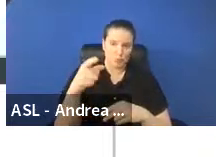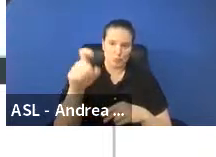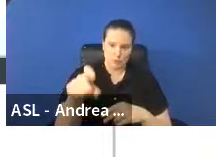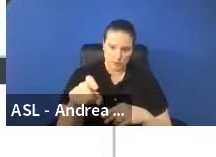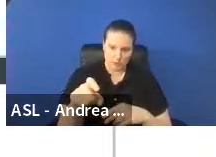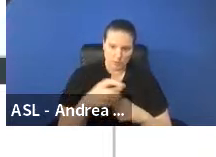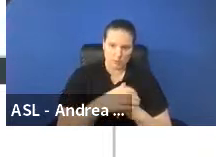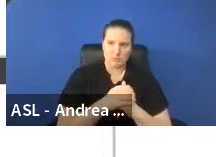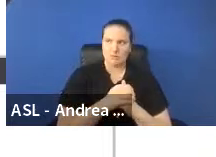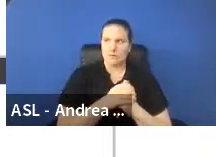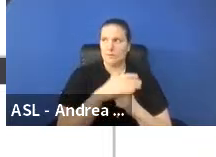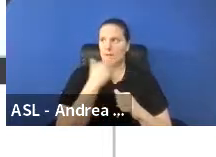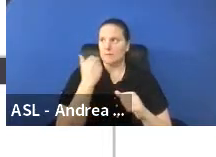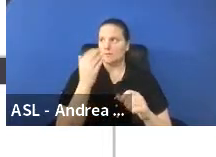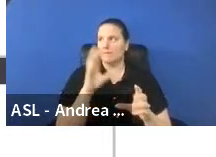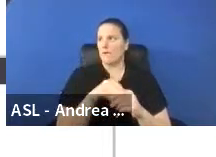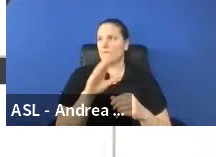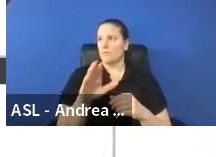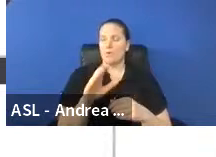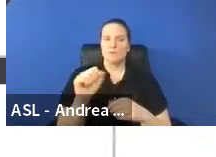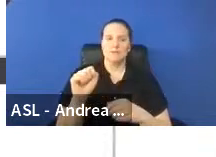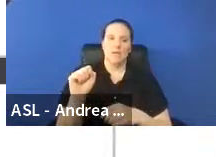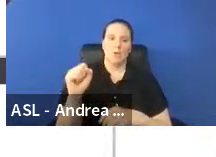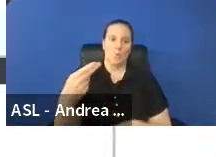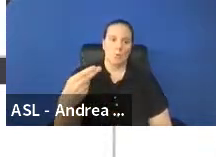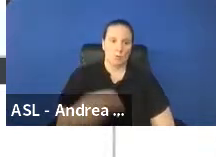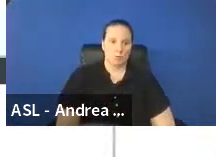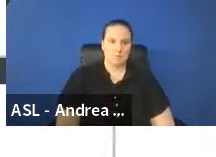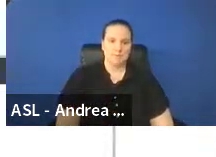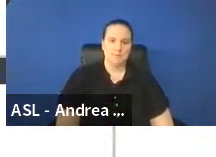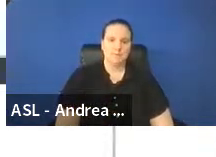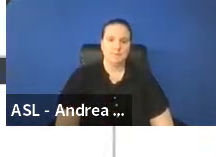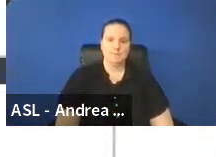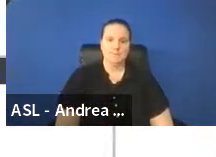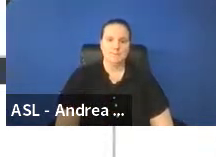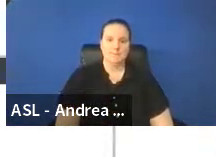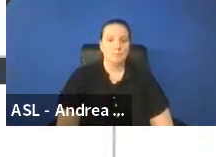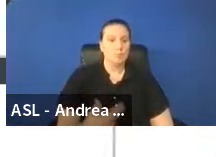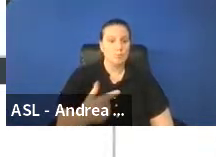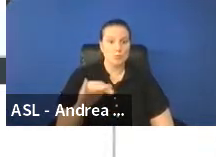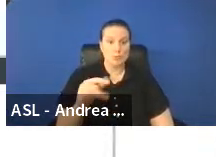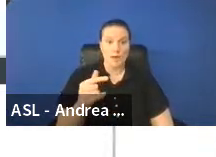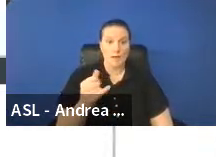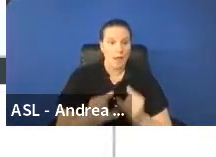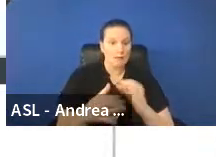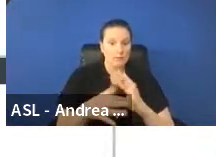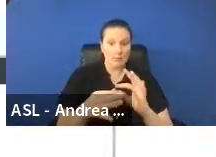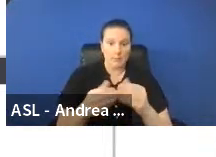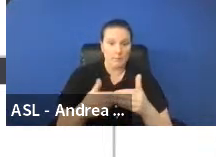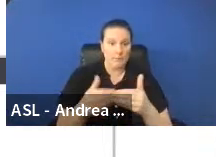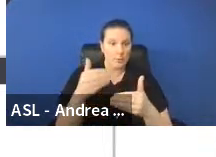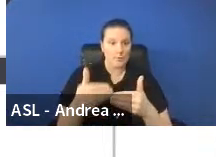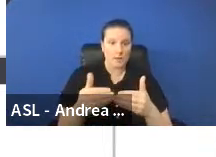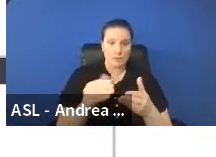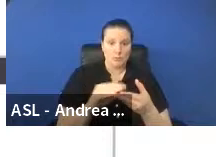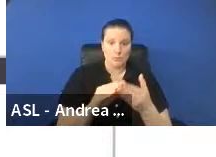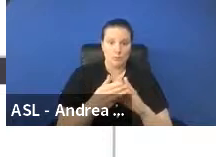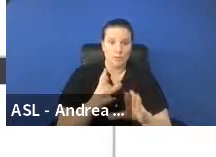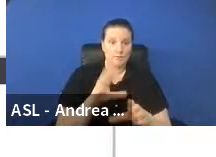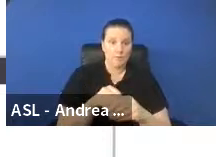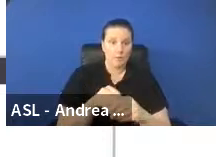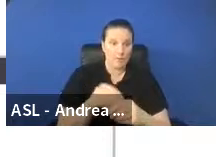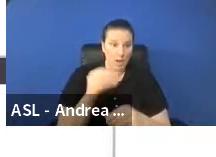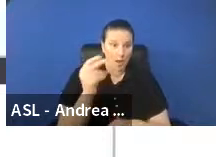to best engage your stakeholders. So, Greg, do you have any final comments on this before we move on to the community engagement